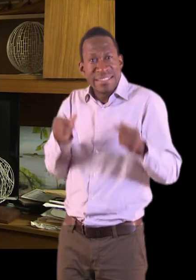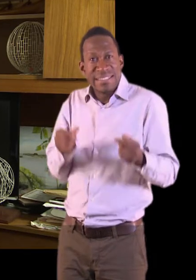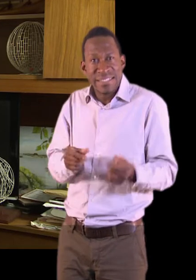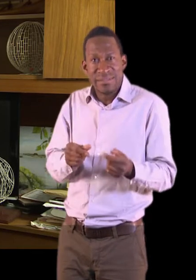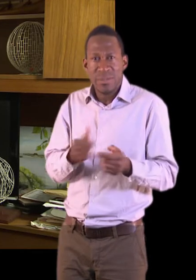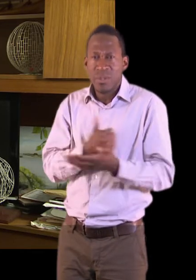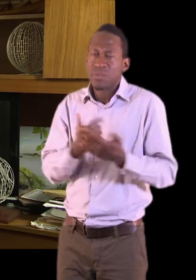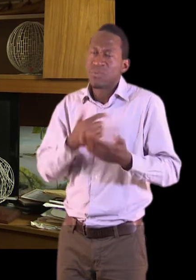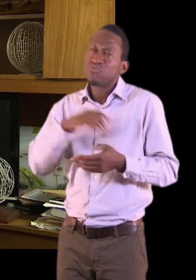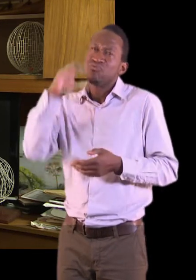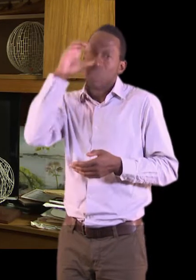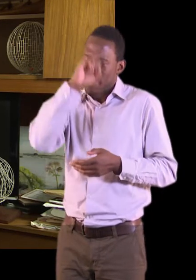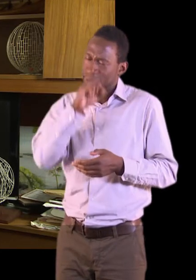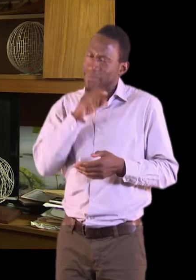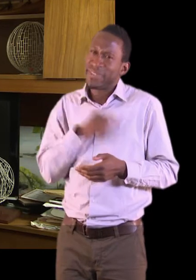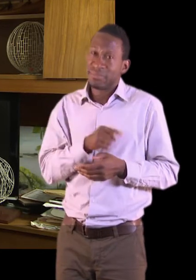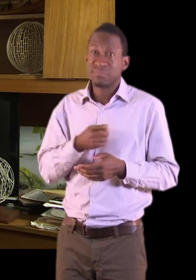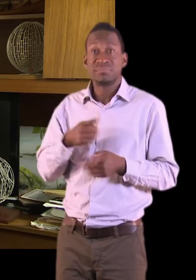And